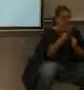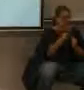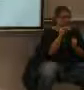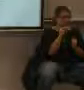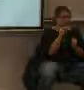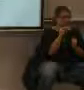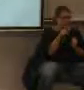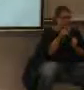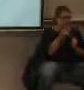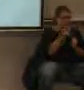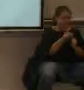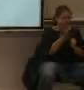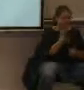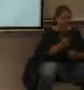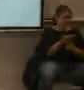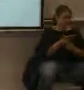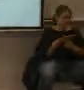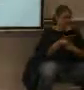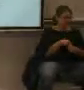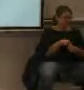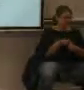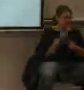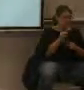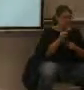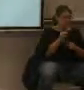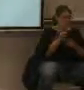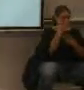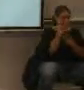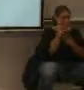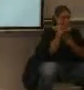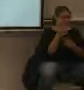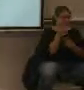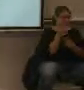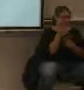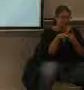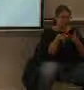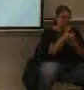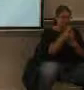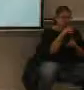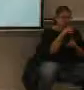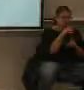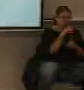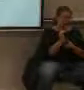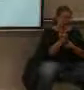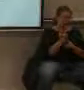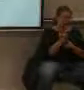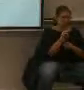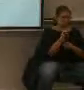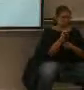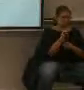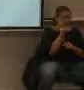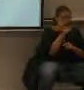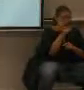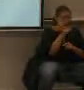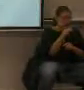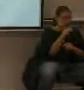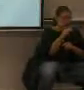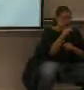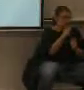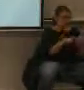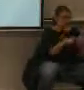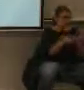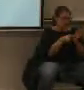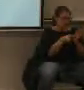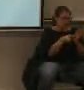quality for the organisms that are in there. So it's an interesting thing, because a type of pollution, it's sort of like nutrient pollution, right? Nutrients are